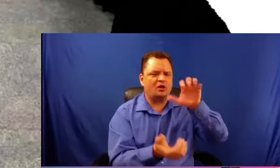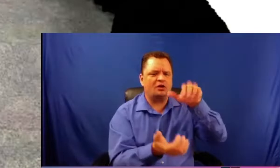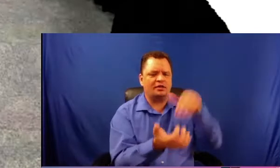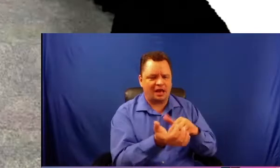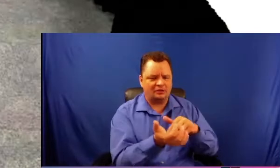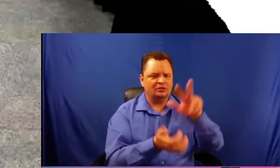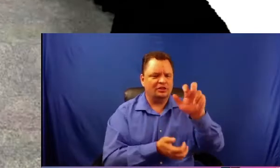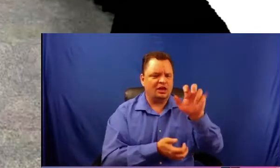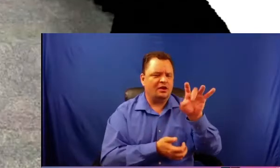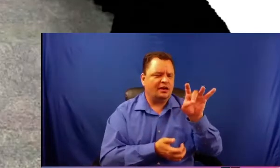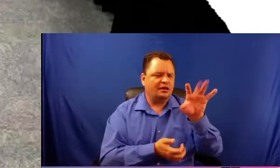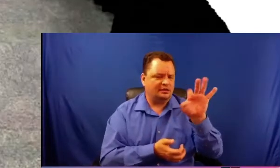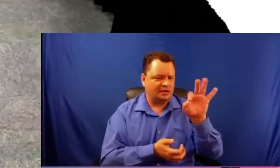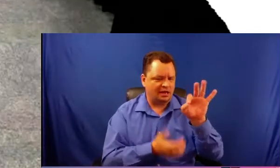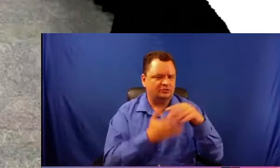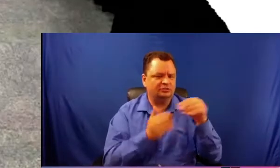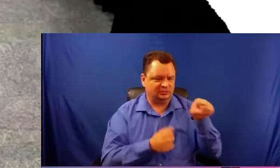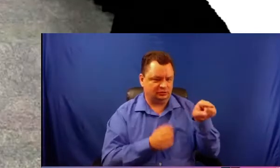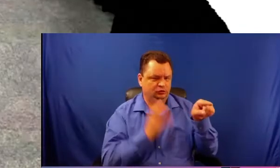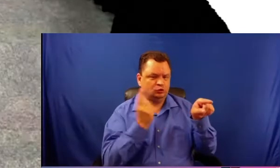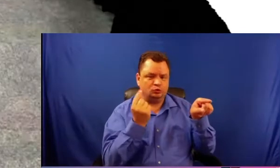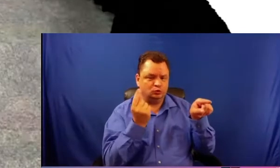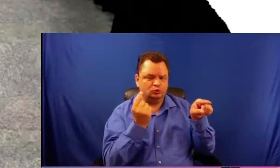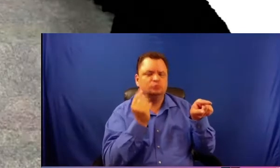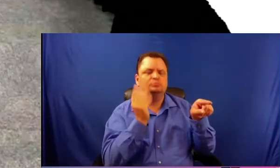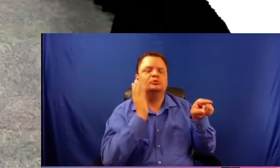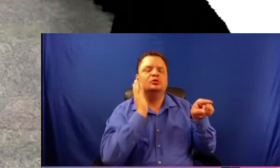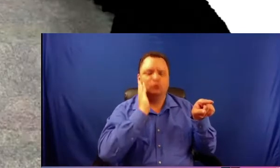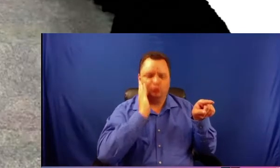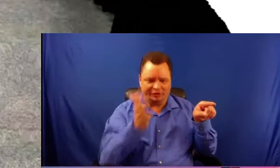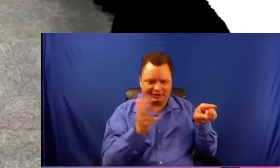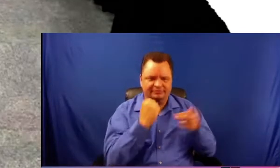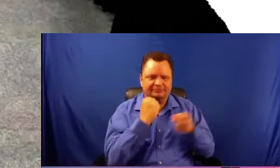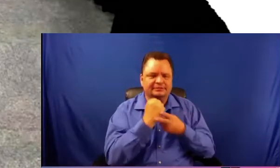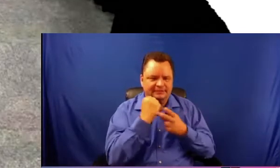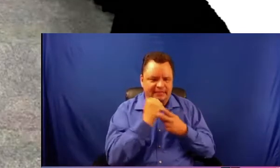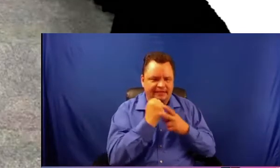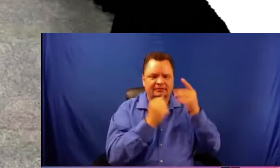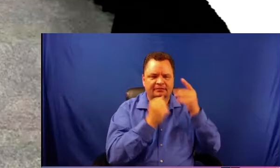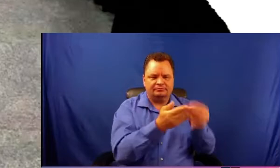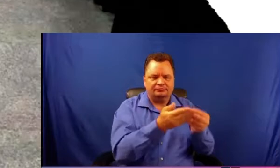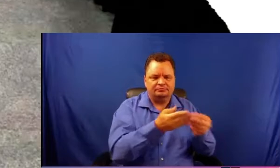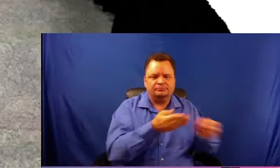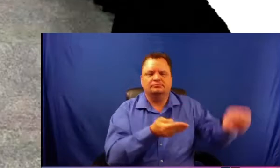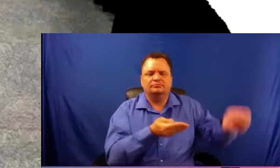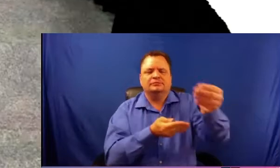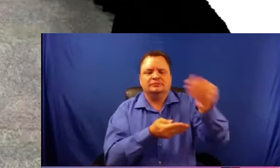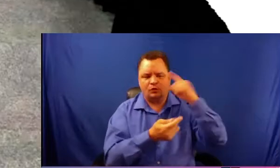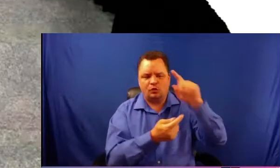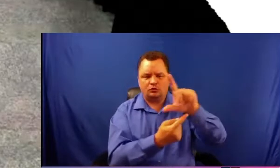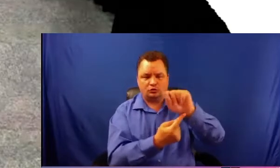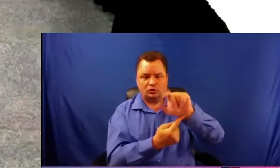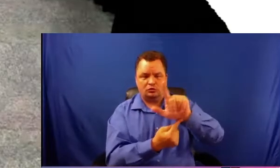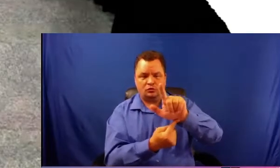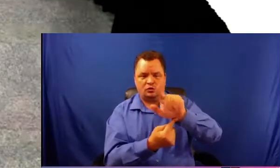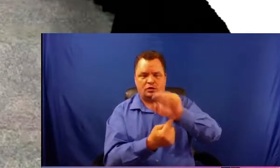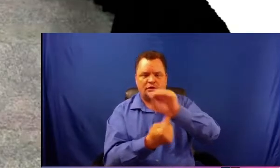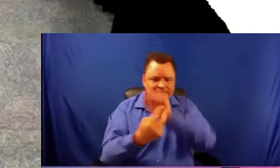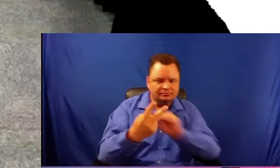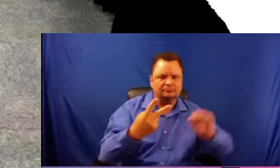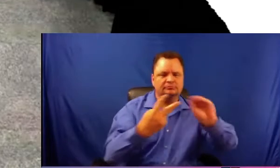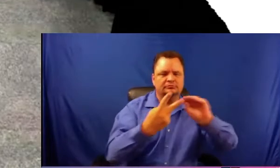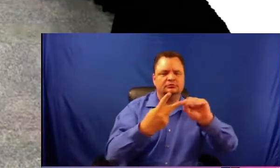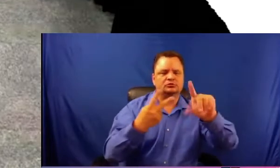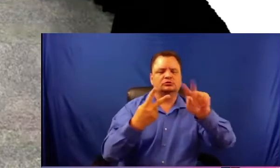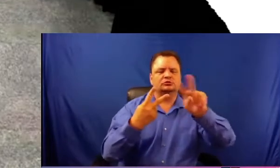$2,917,398 will be appropriated to the 2021 budget for the epidemiology and laboratory capacity